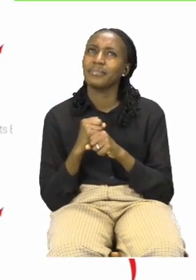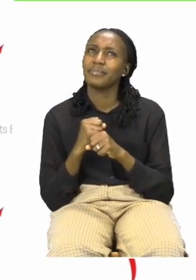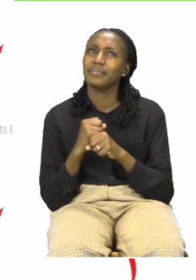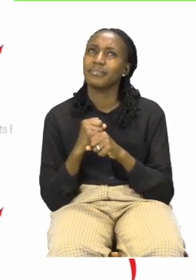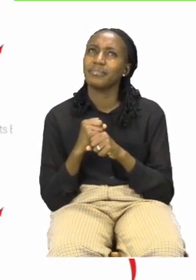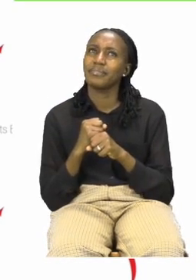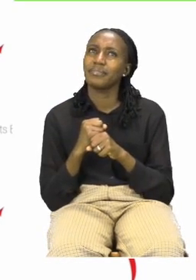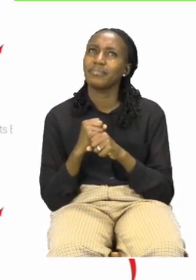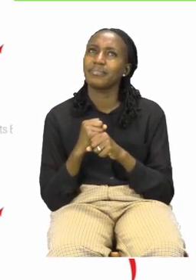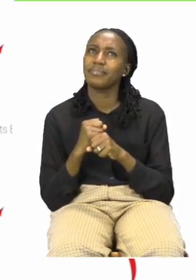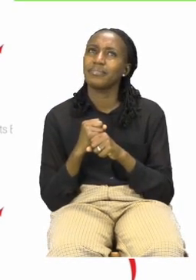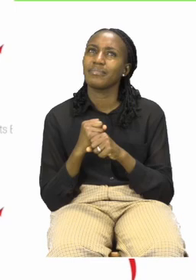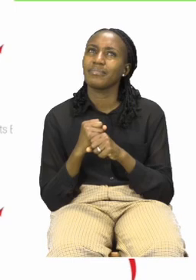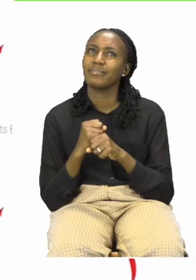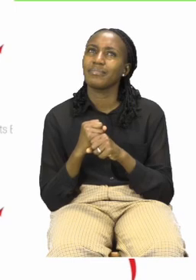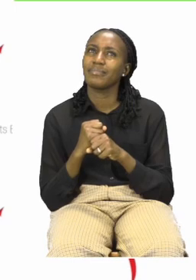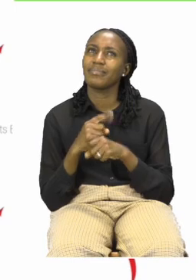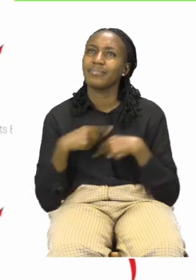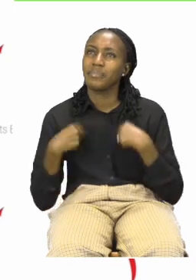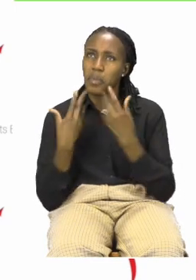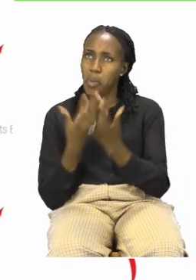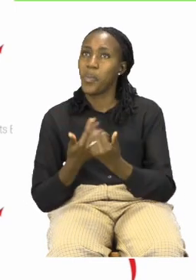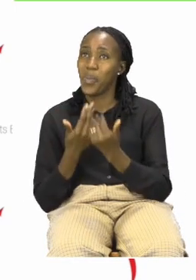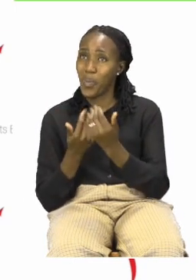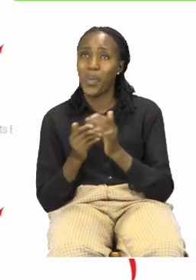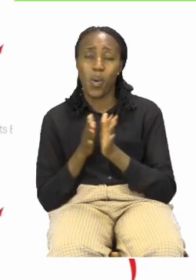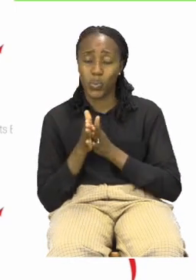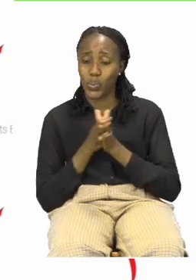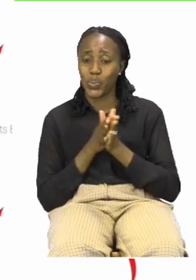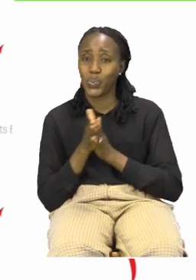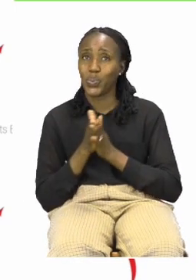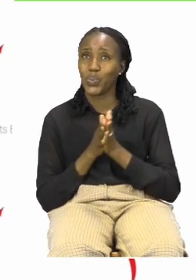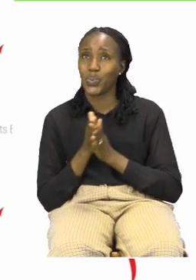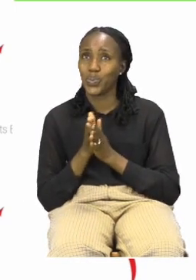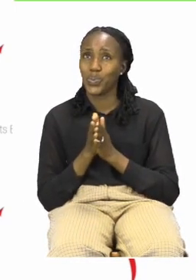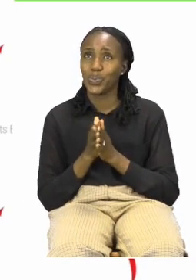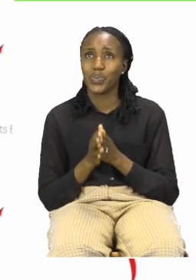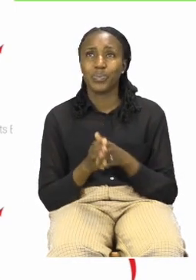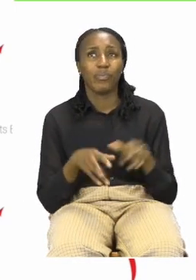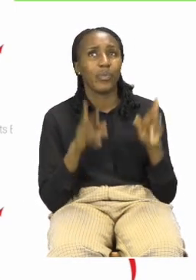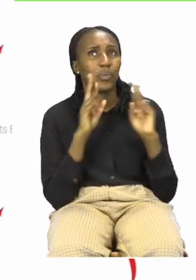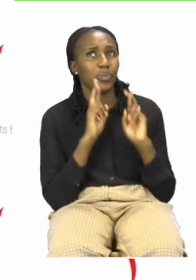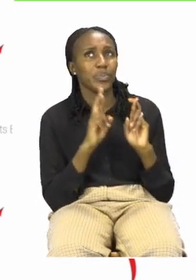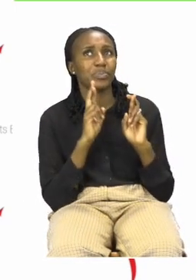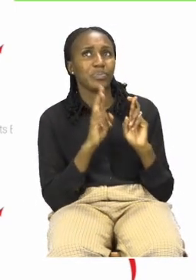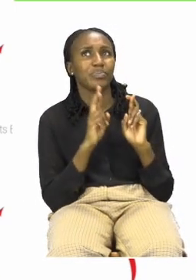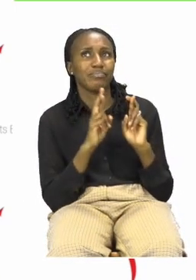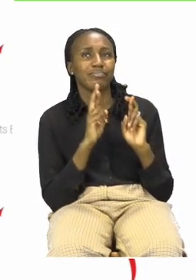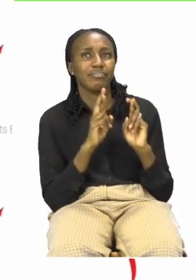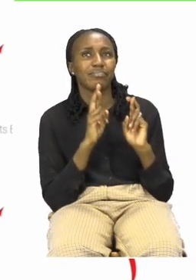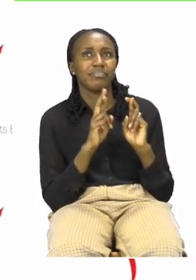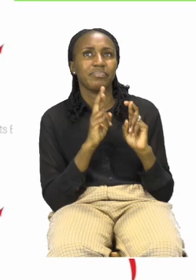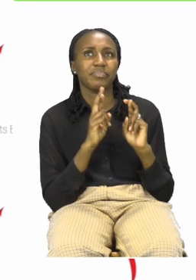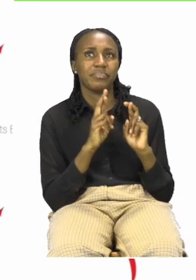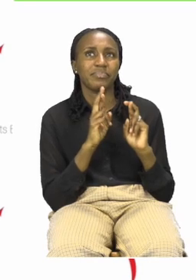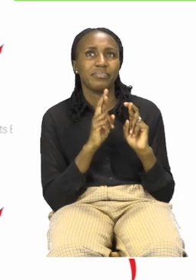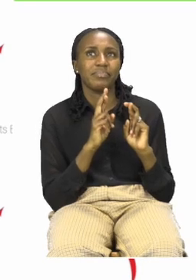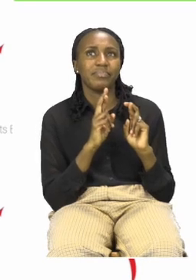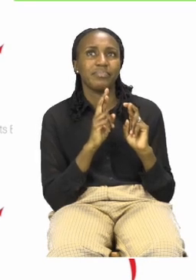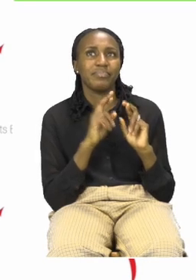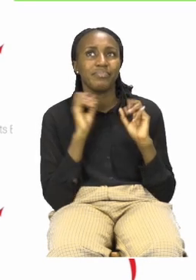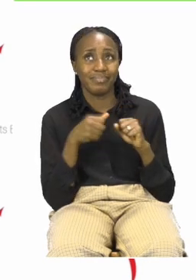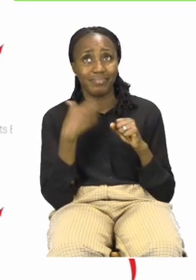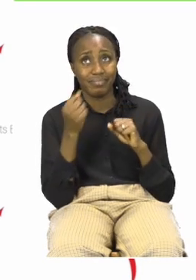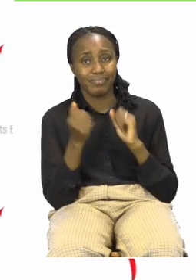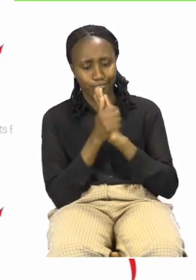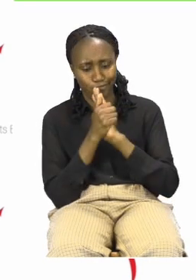we wait for spectacular moments from them. Yes. Well, we always hope that we can produce more